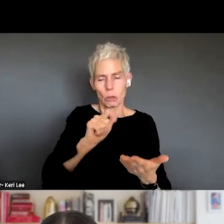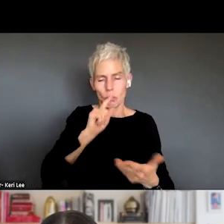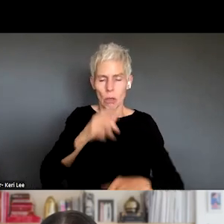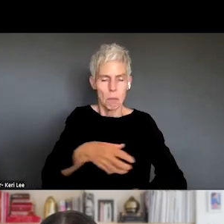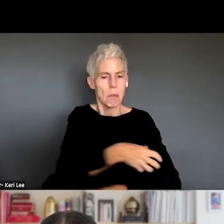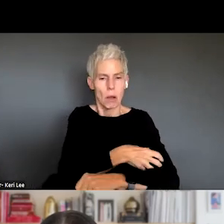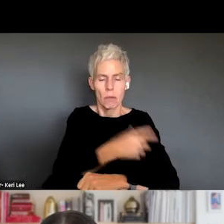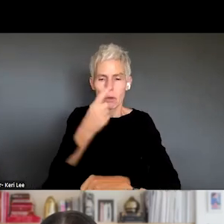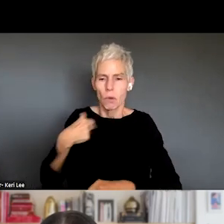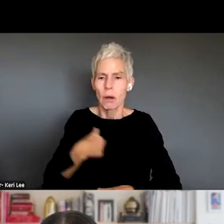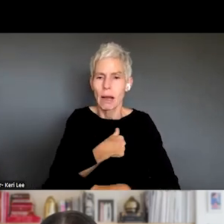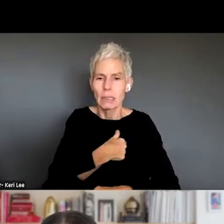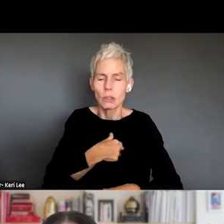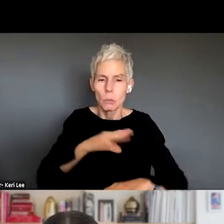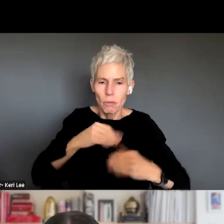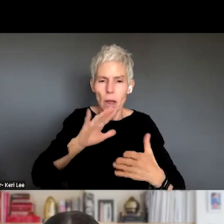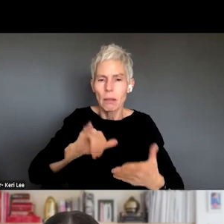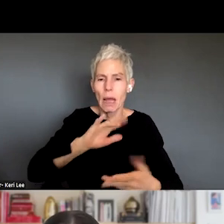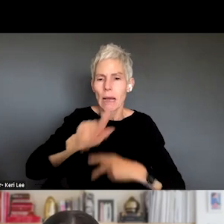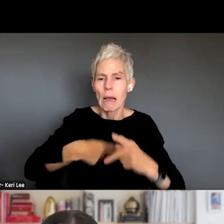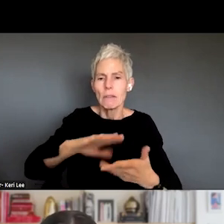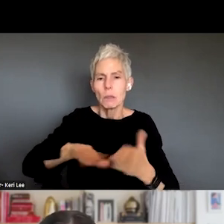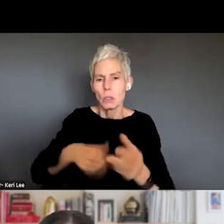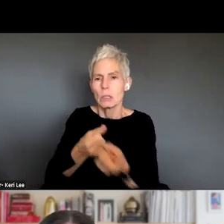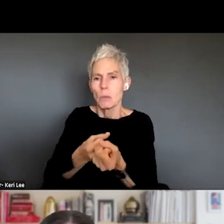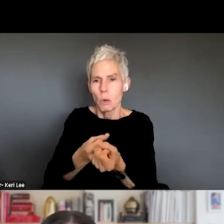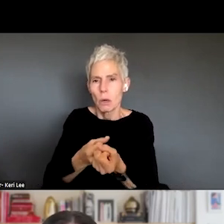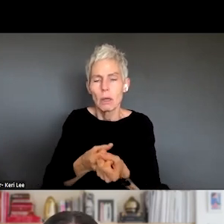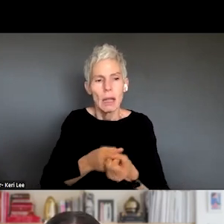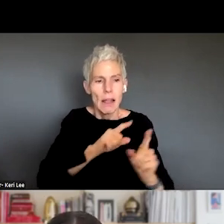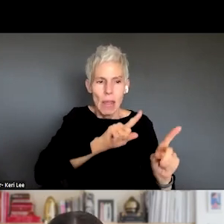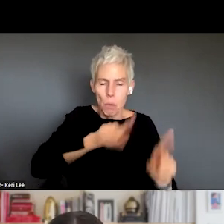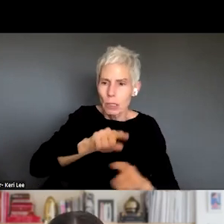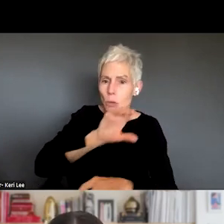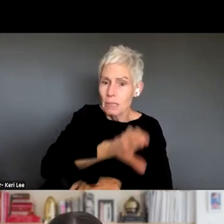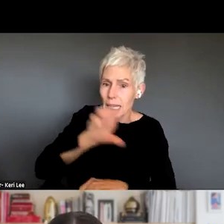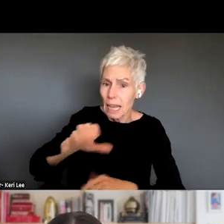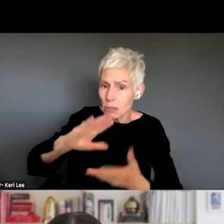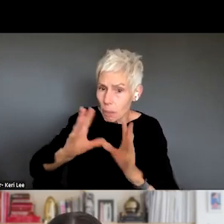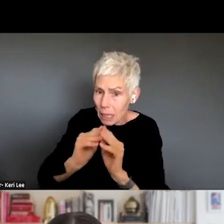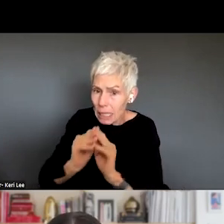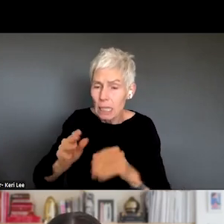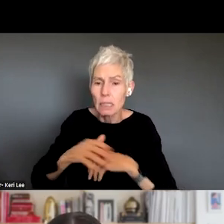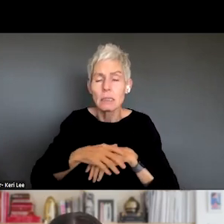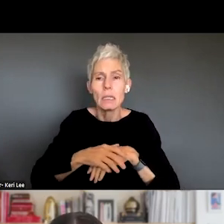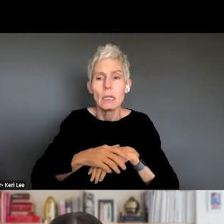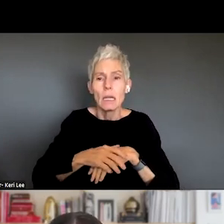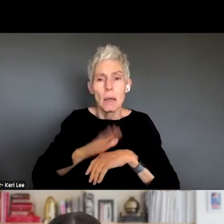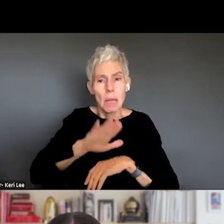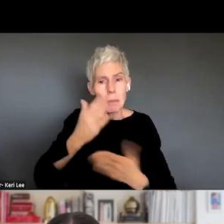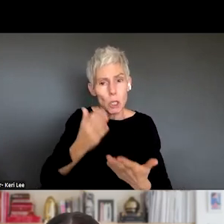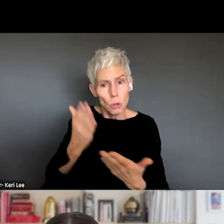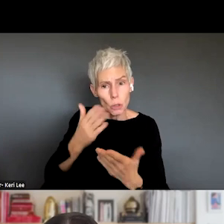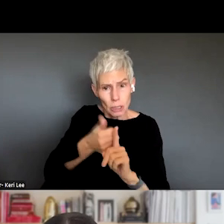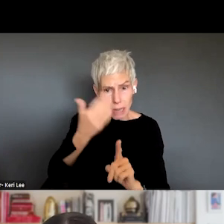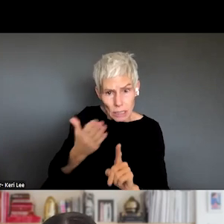have that kind of community support. And they went to city council meetings. Also, I don't know if you submitted this yourself,